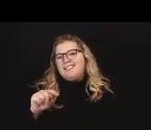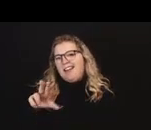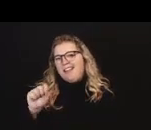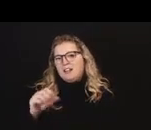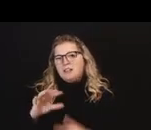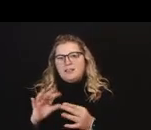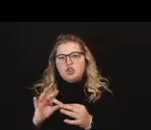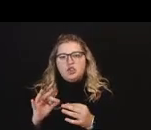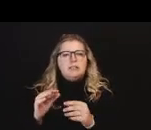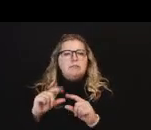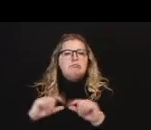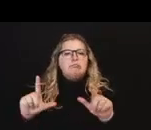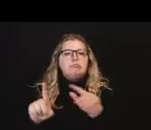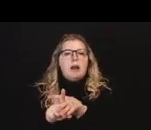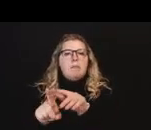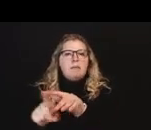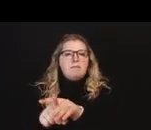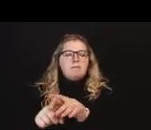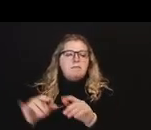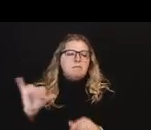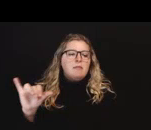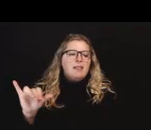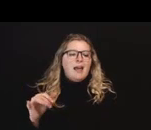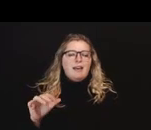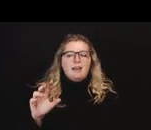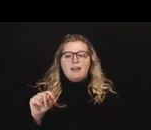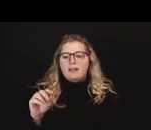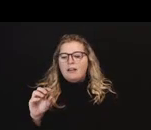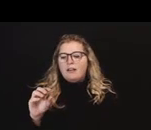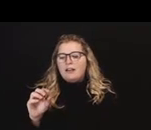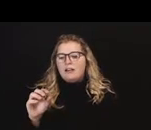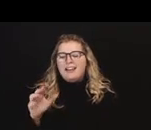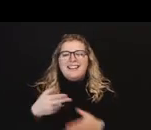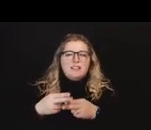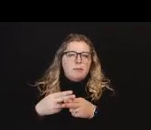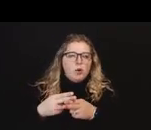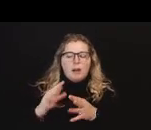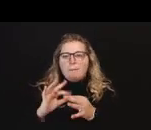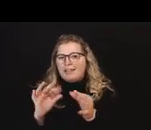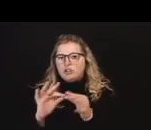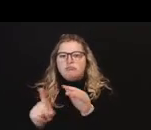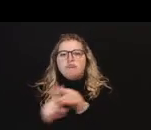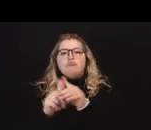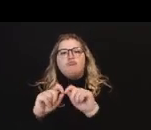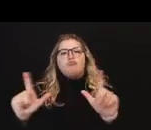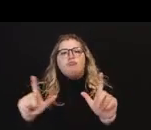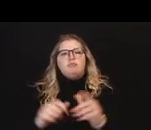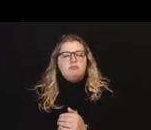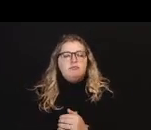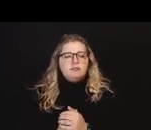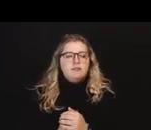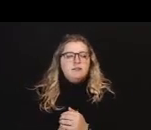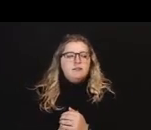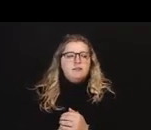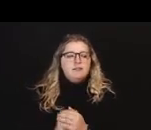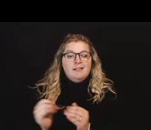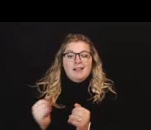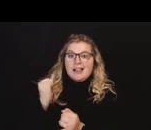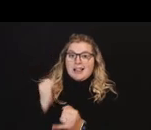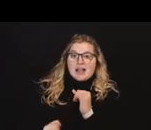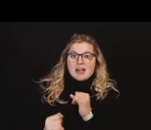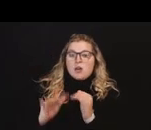that pop up, like toast or temporary messages that pop up on screen. And then the final bit